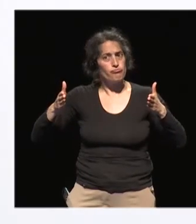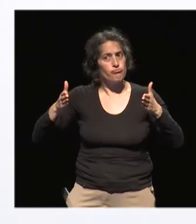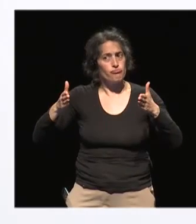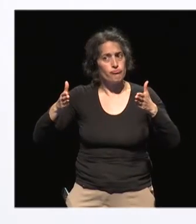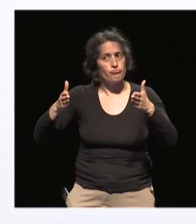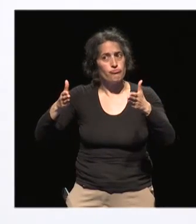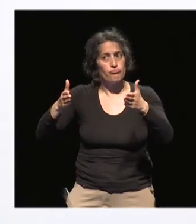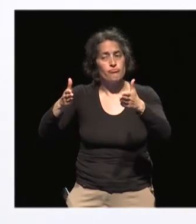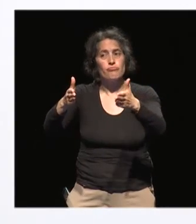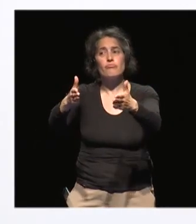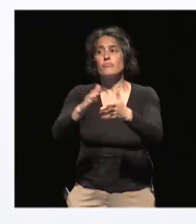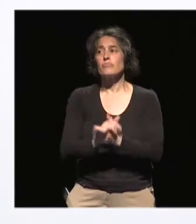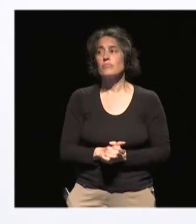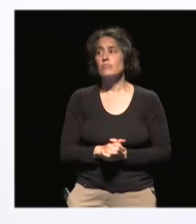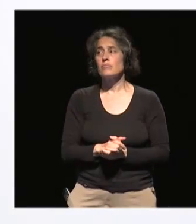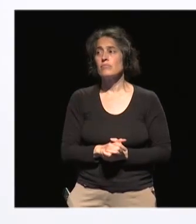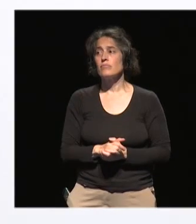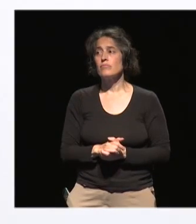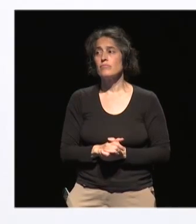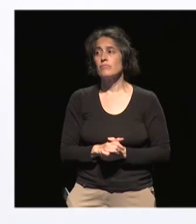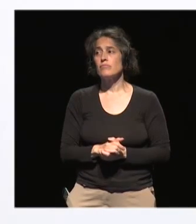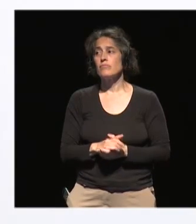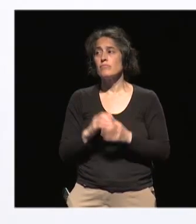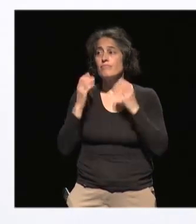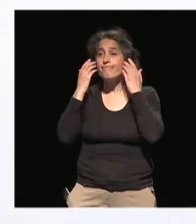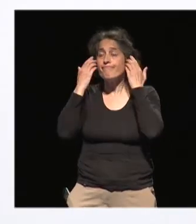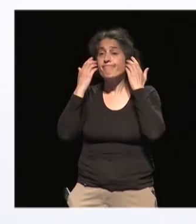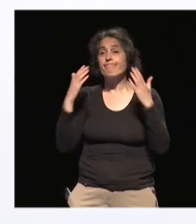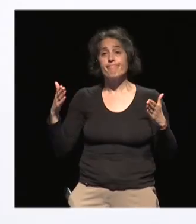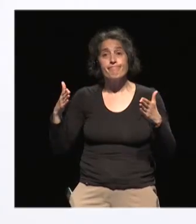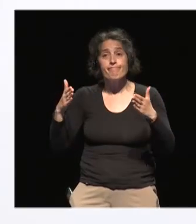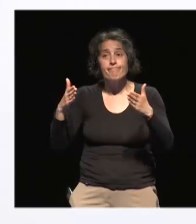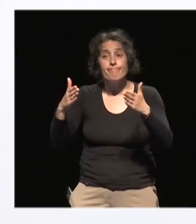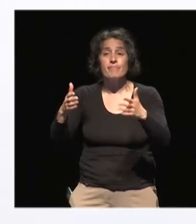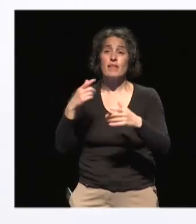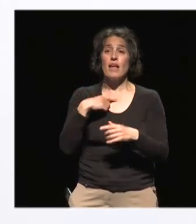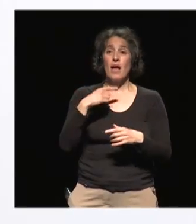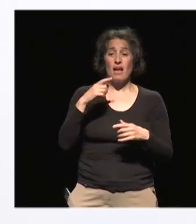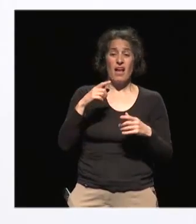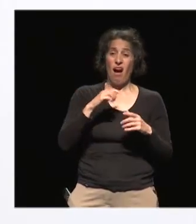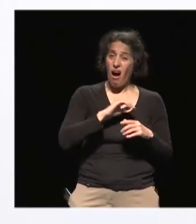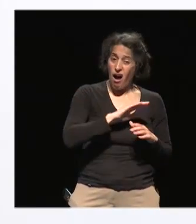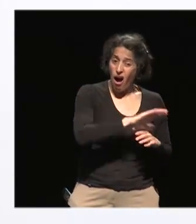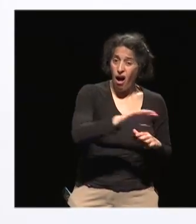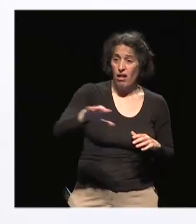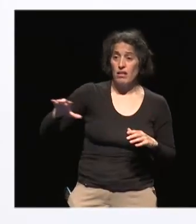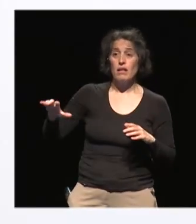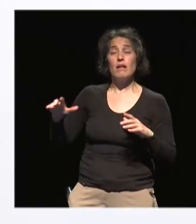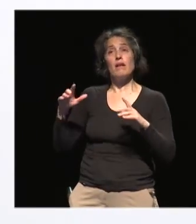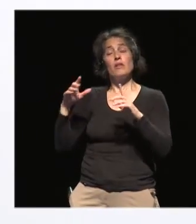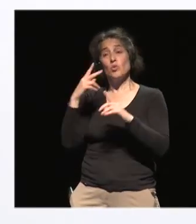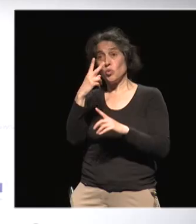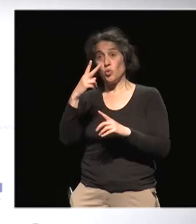will or will not allow us to achieve the 2-degree target. Because obviously the contributions need to be realistic as well